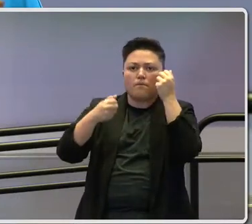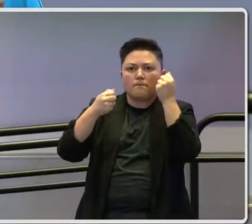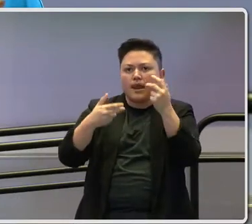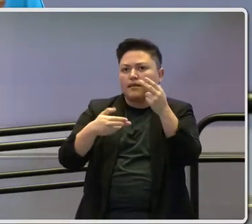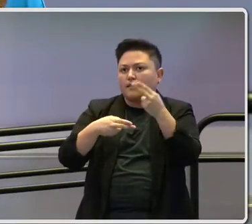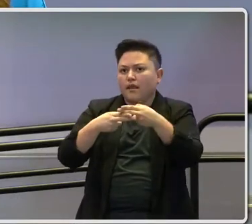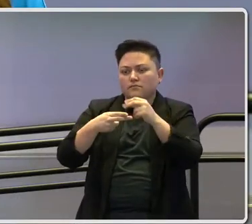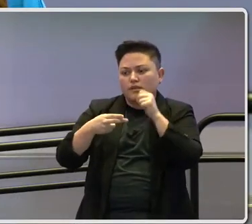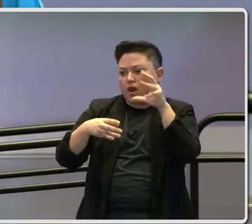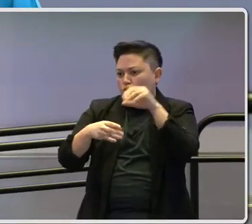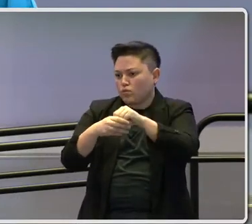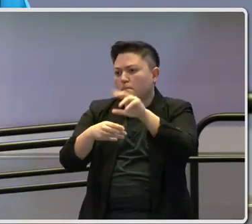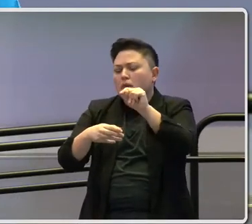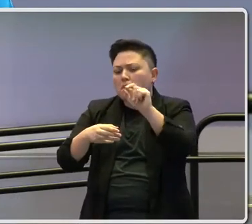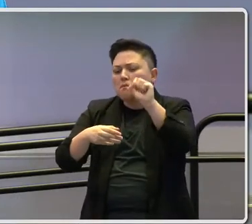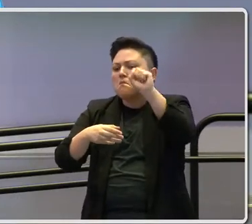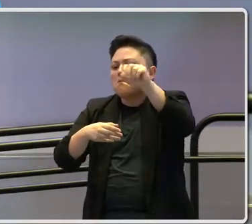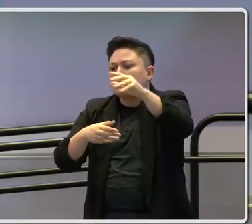out.